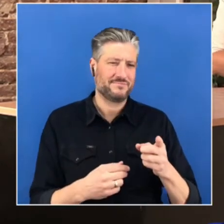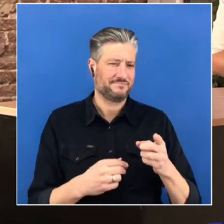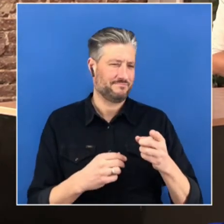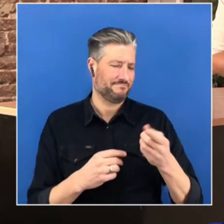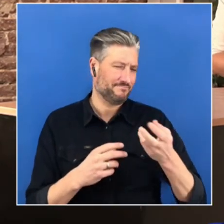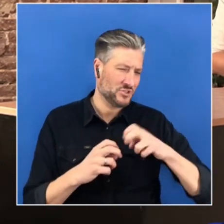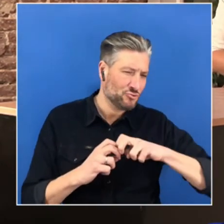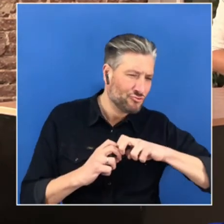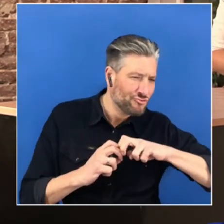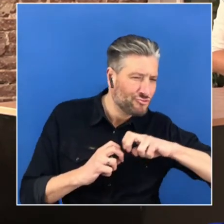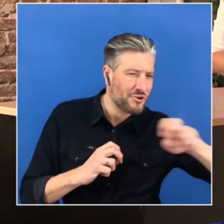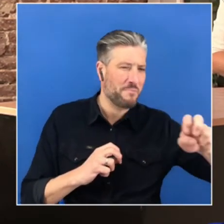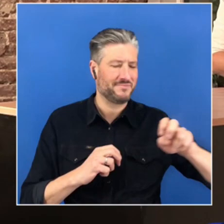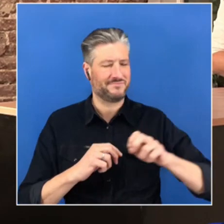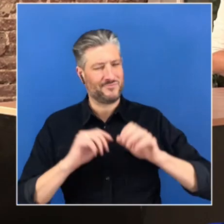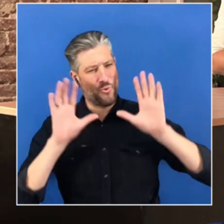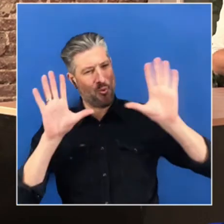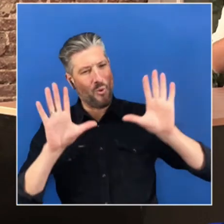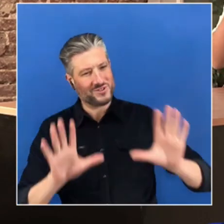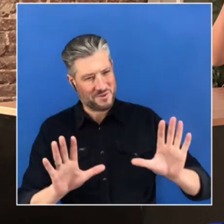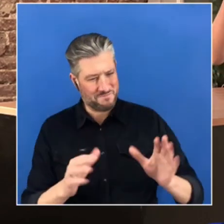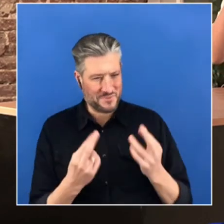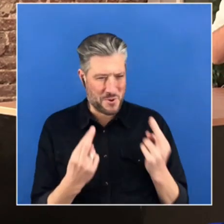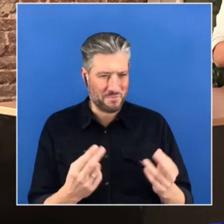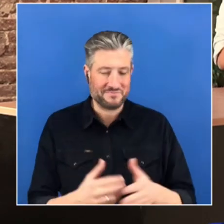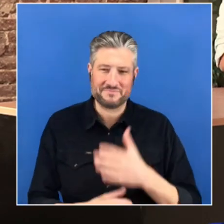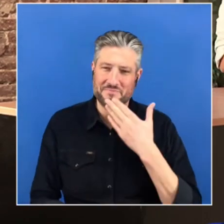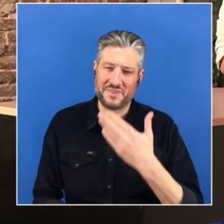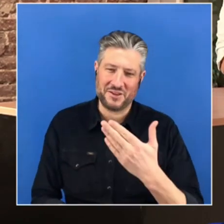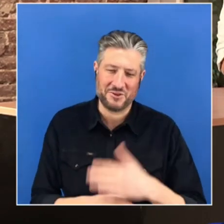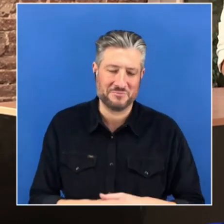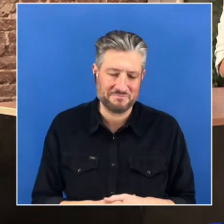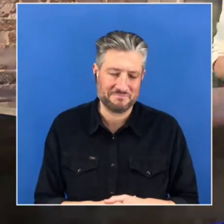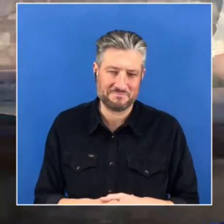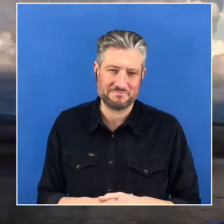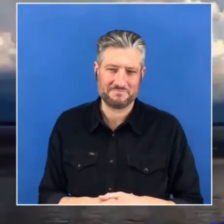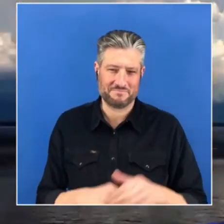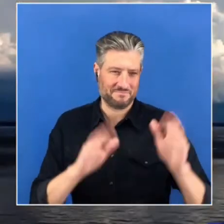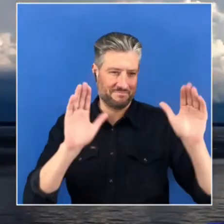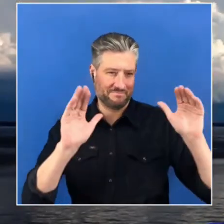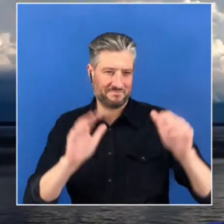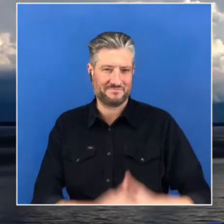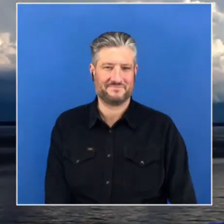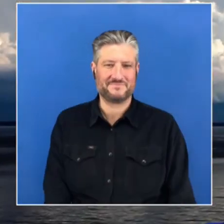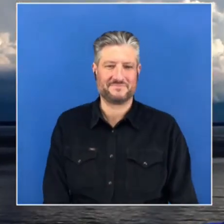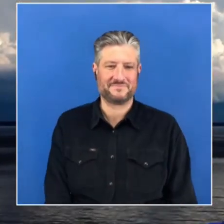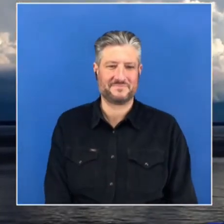Thanks, everyone. Enjoy the rest of the session. Thank you. Bye-bye.